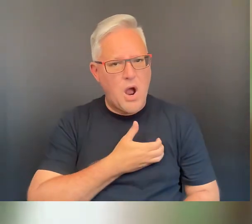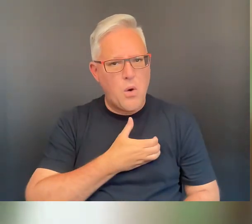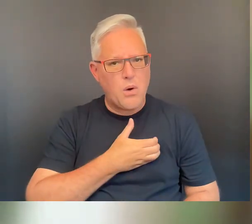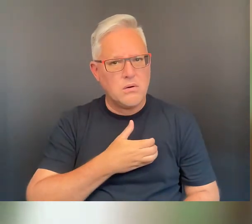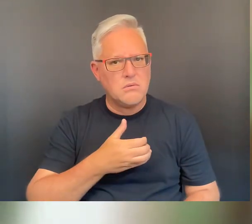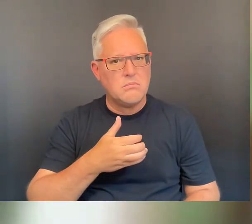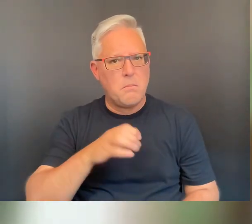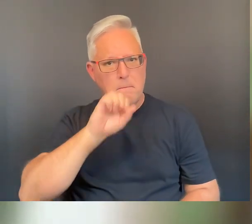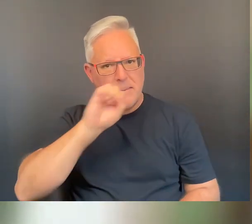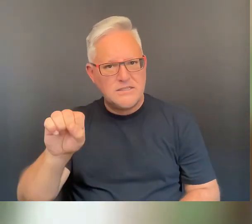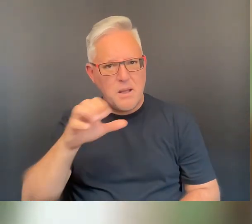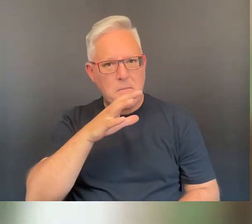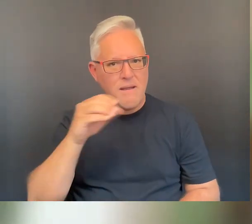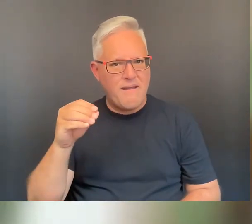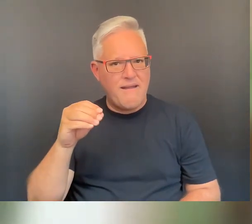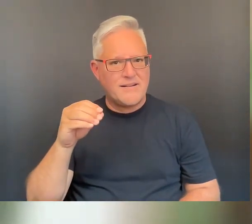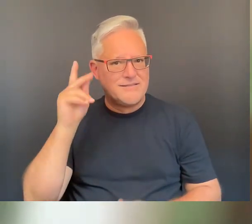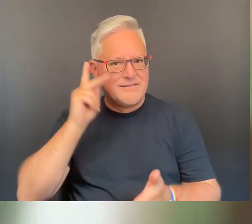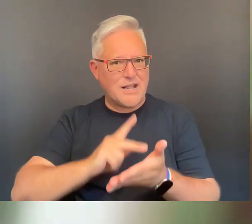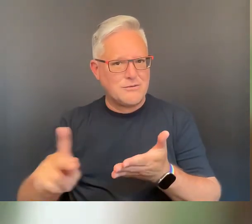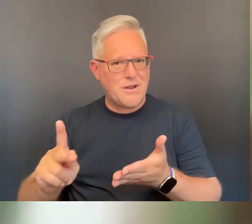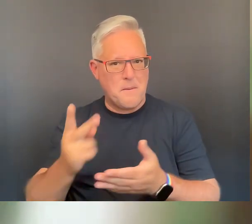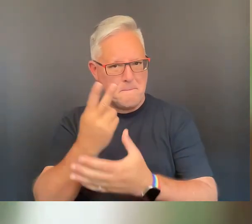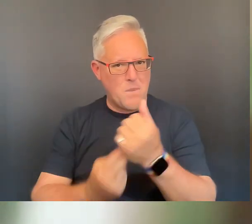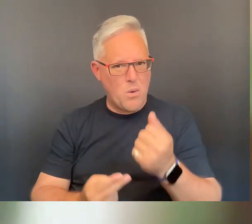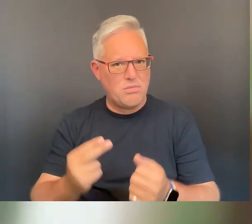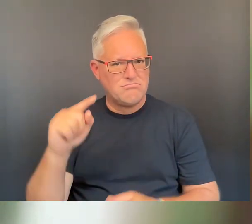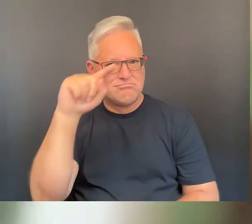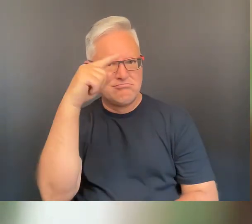that are both African American.